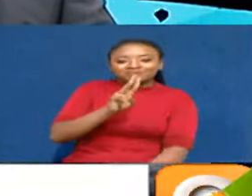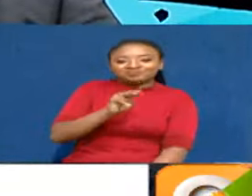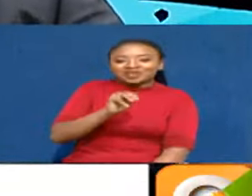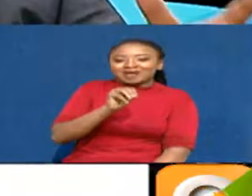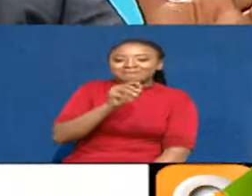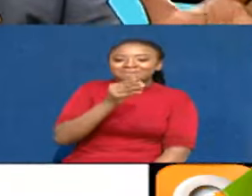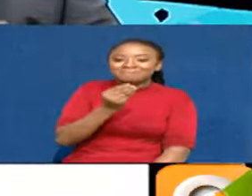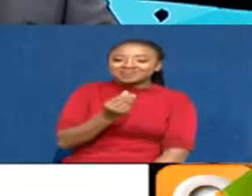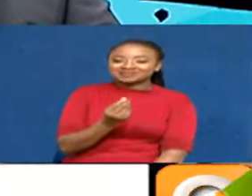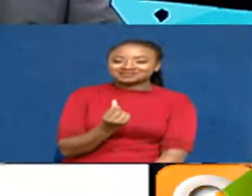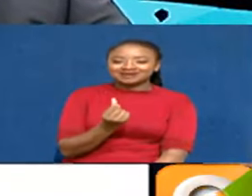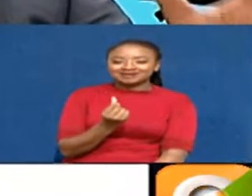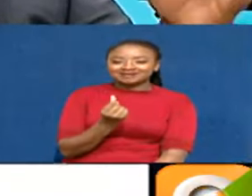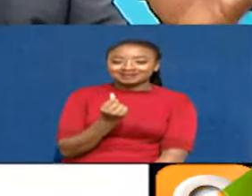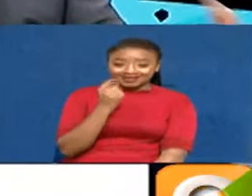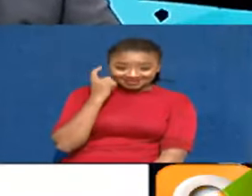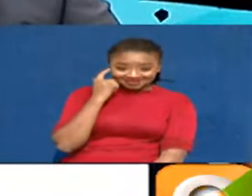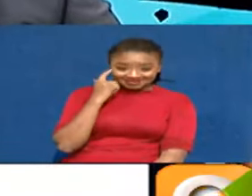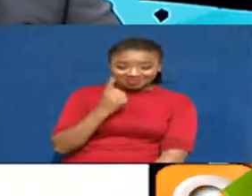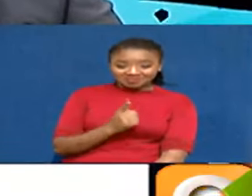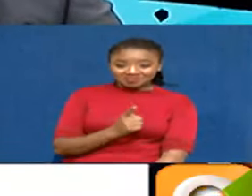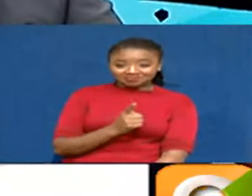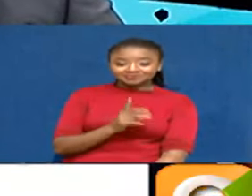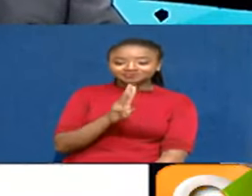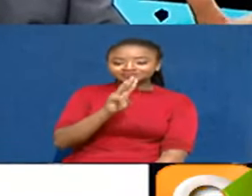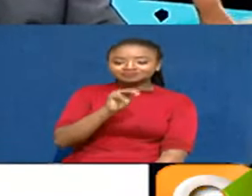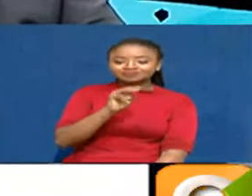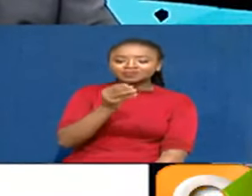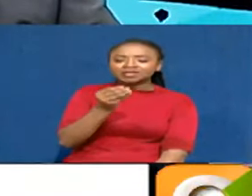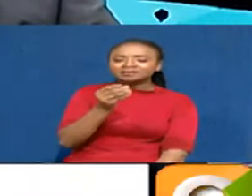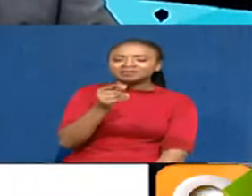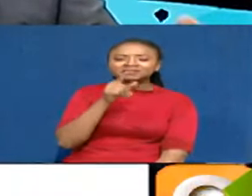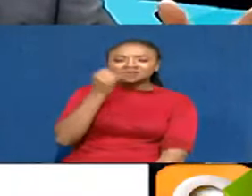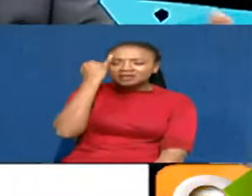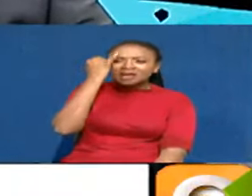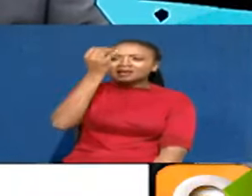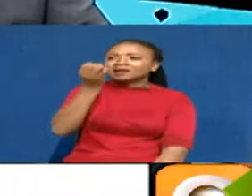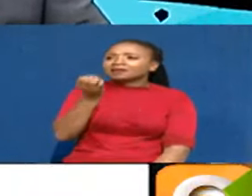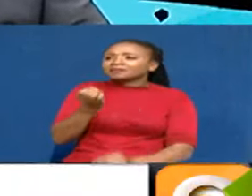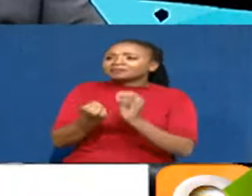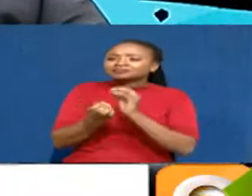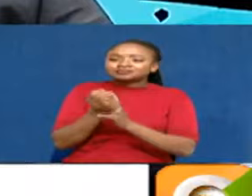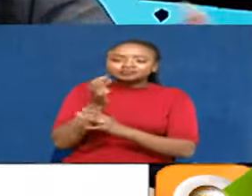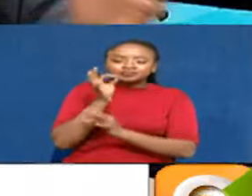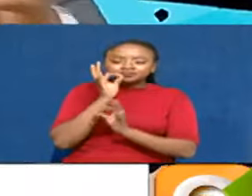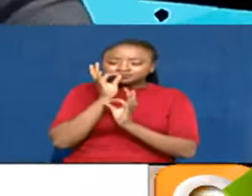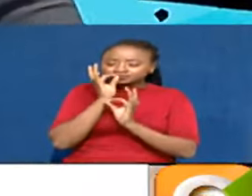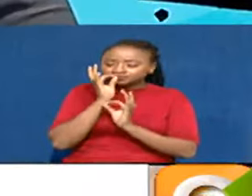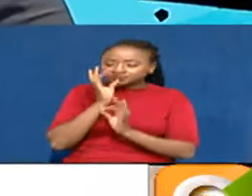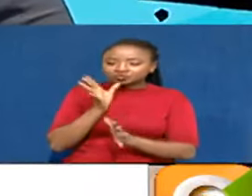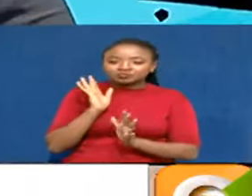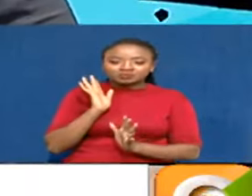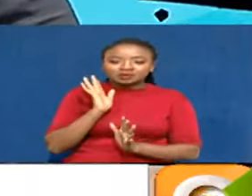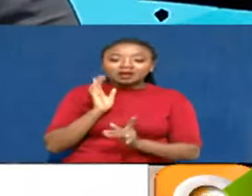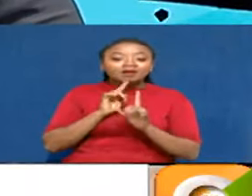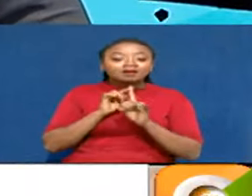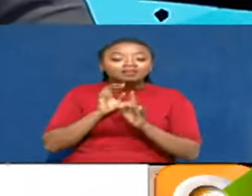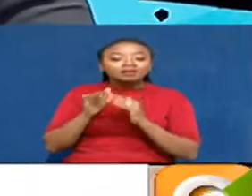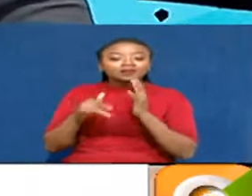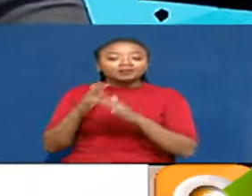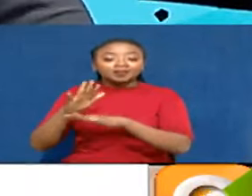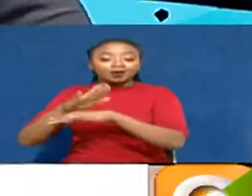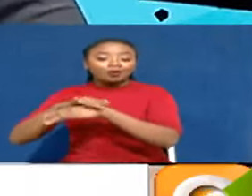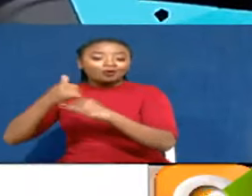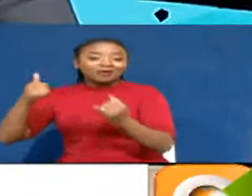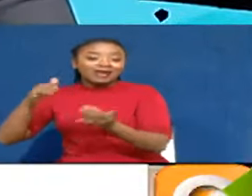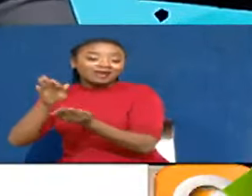started. It all started with M-Pesa, the very imaginative, innovative solution. Digital lending then came.